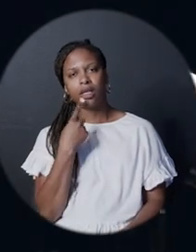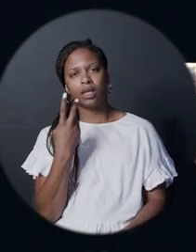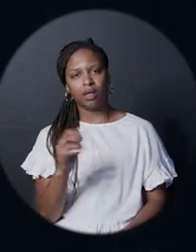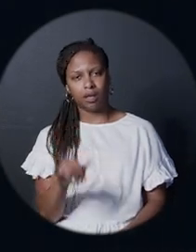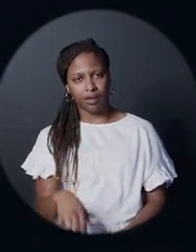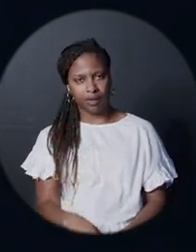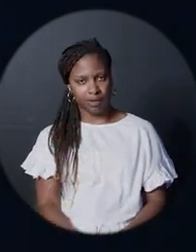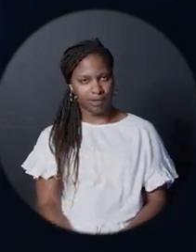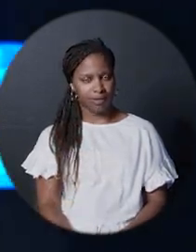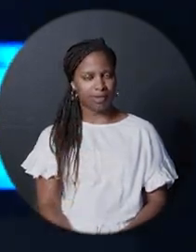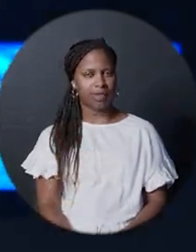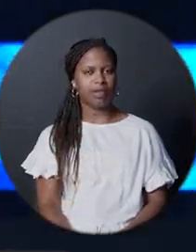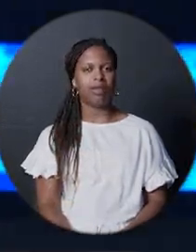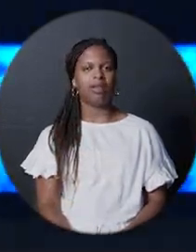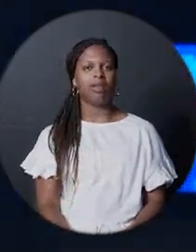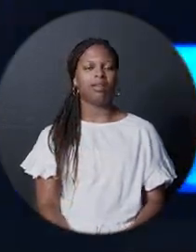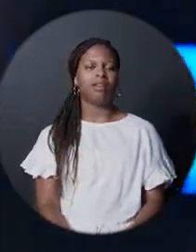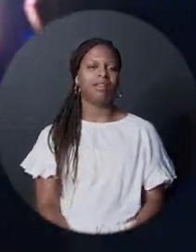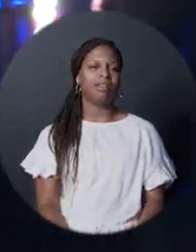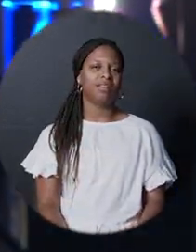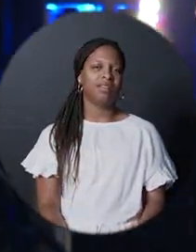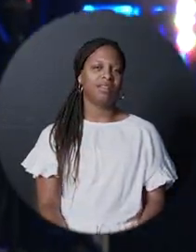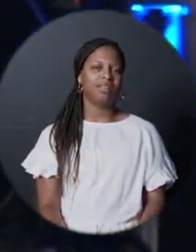Now, what's somebody going to say after you say that?